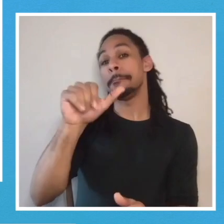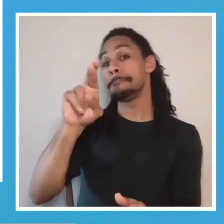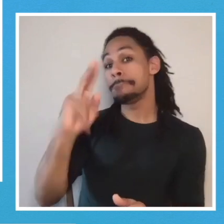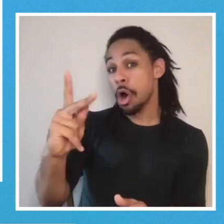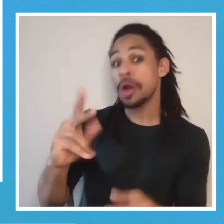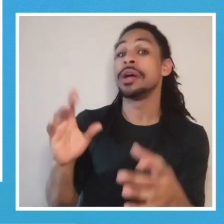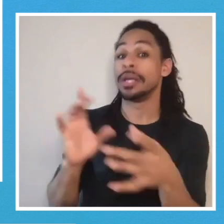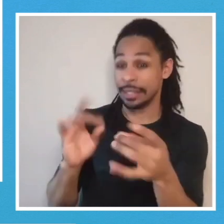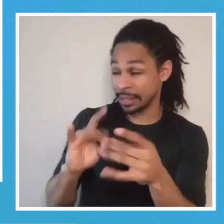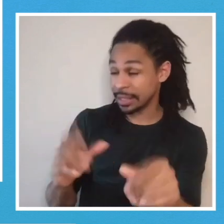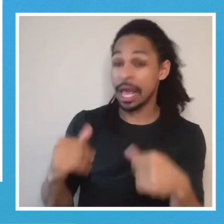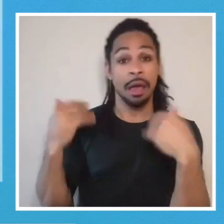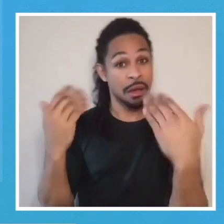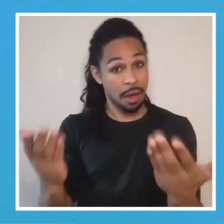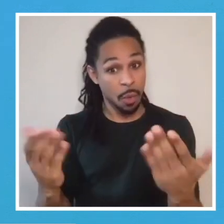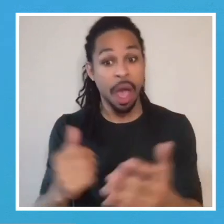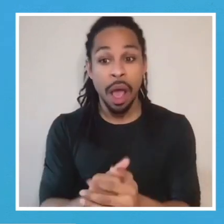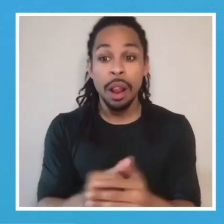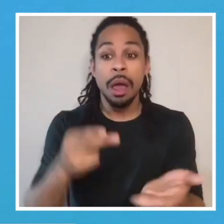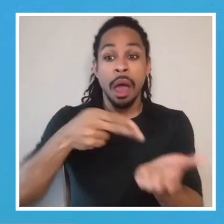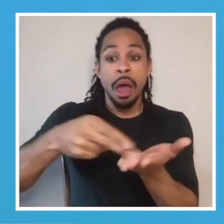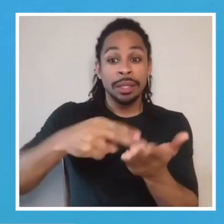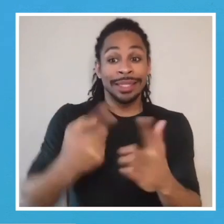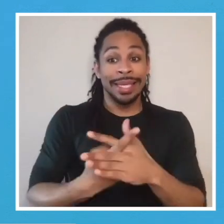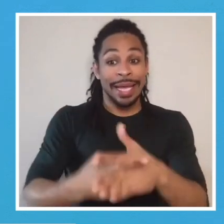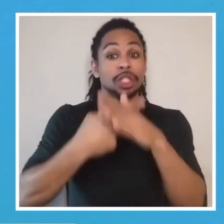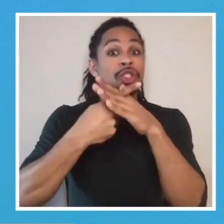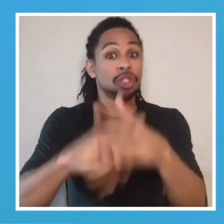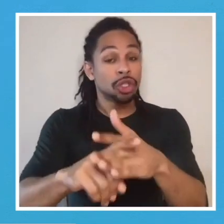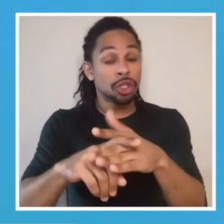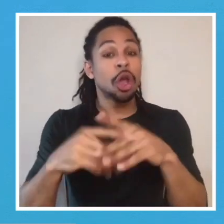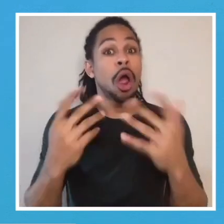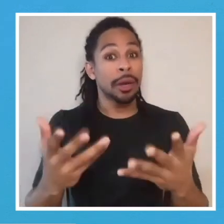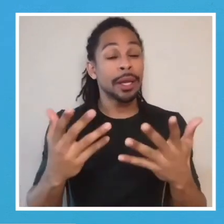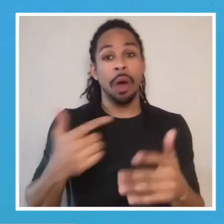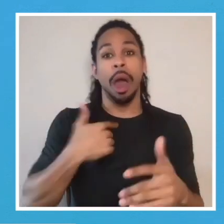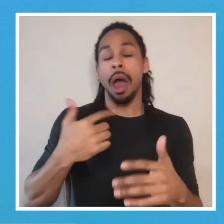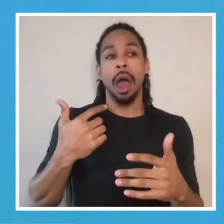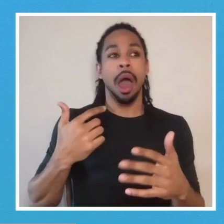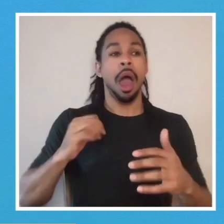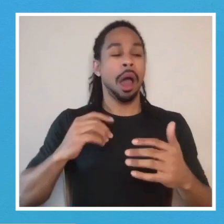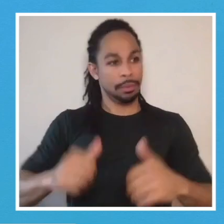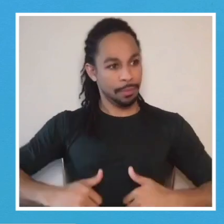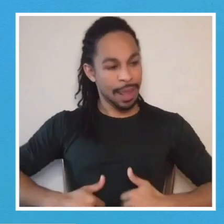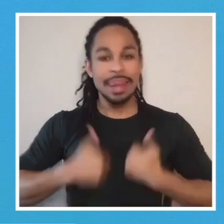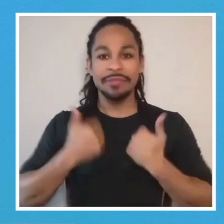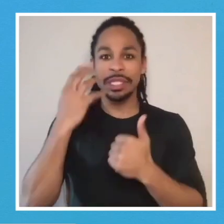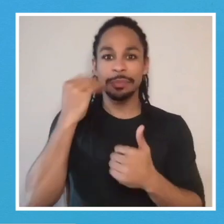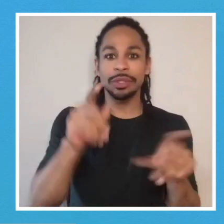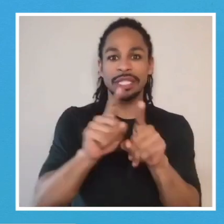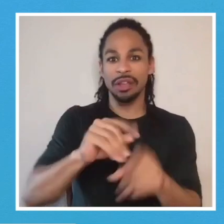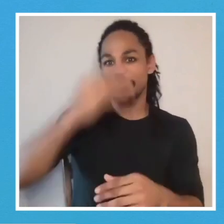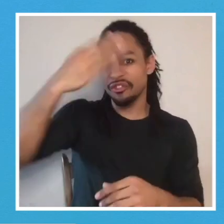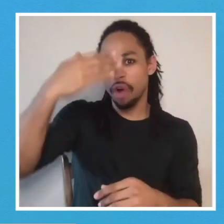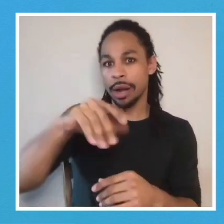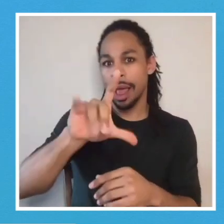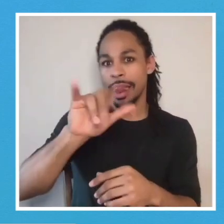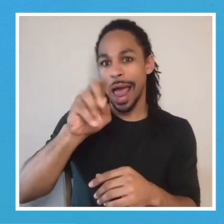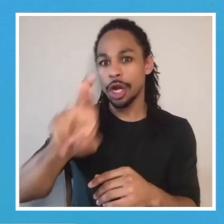started. I have the lived experience of being a frontliner. I moved my family to upstate New York in the